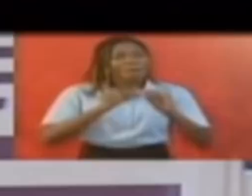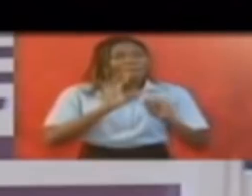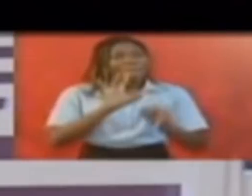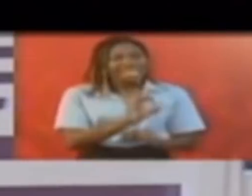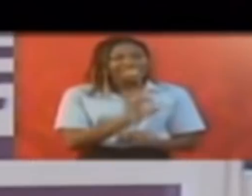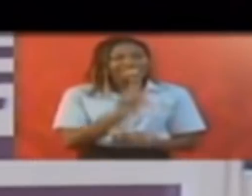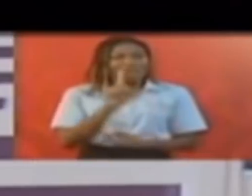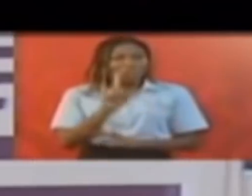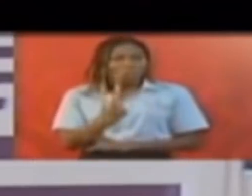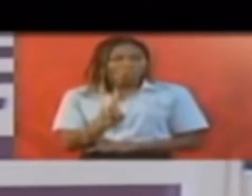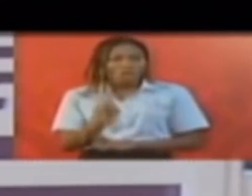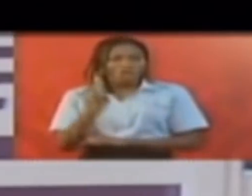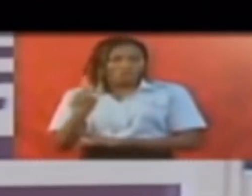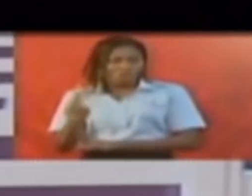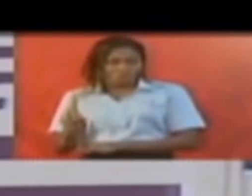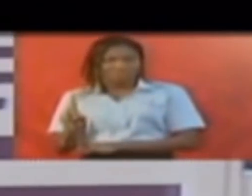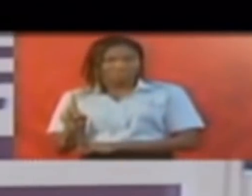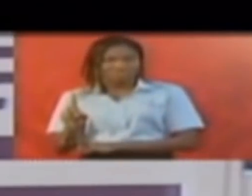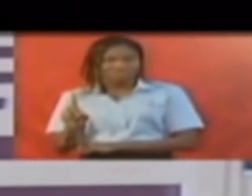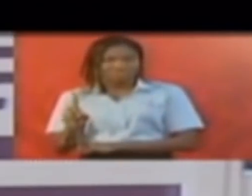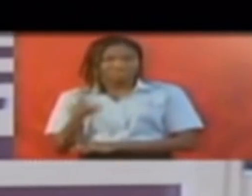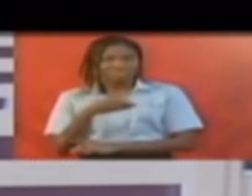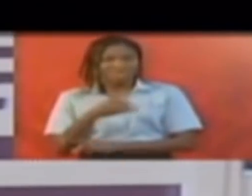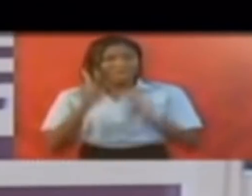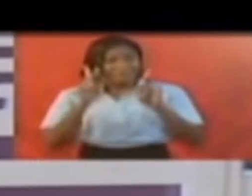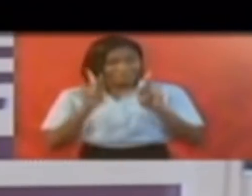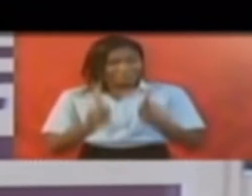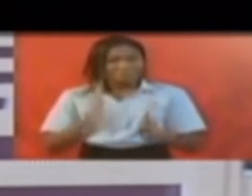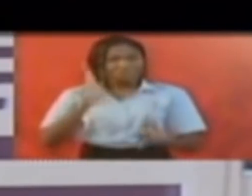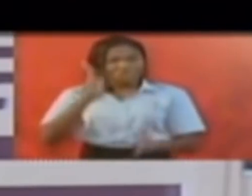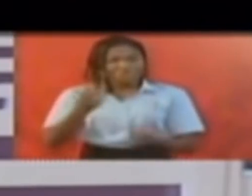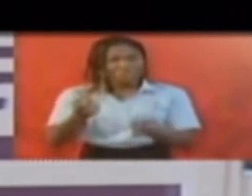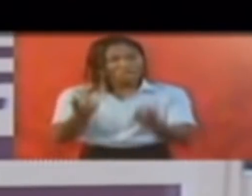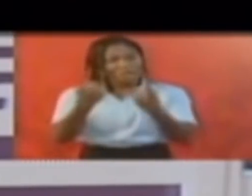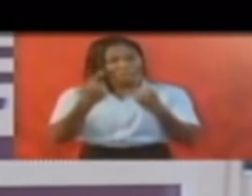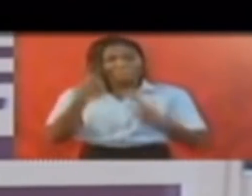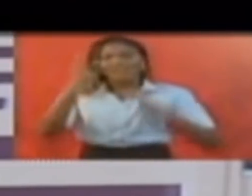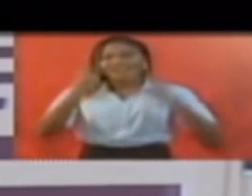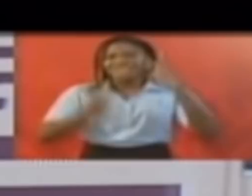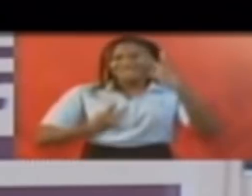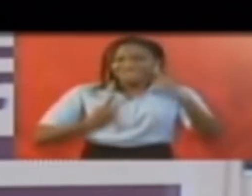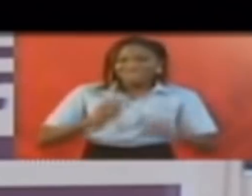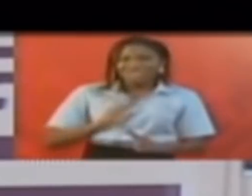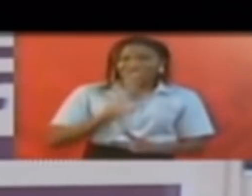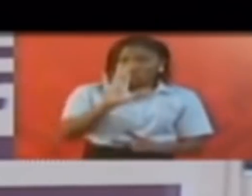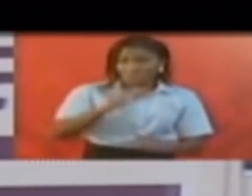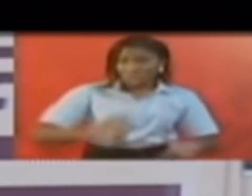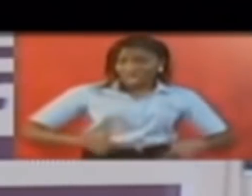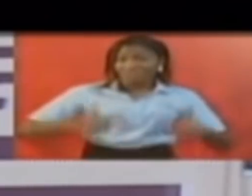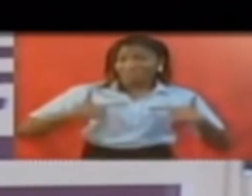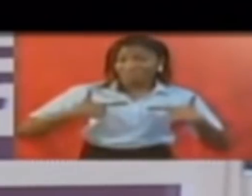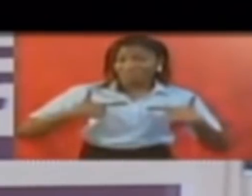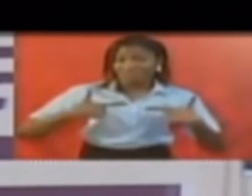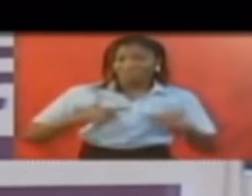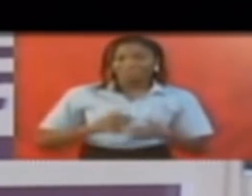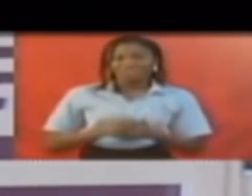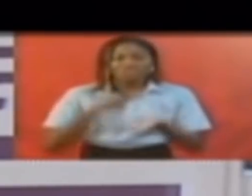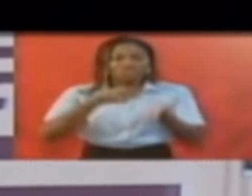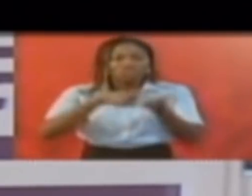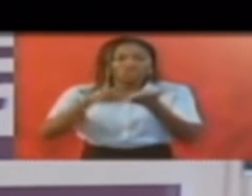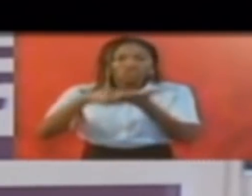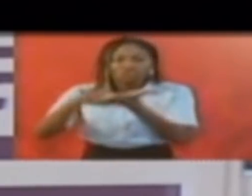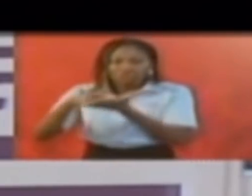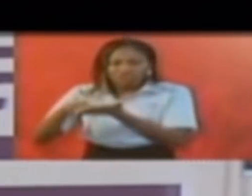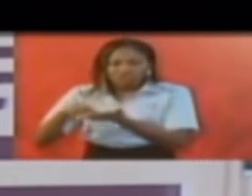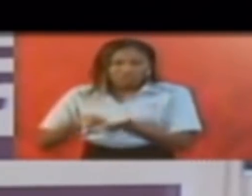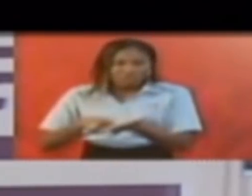The GMRTT personnel will visit your home to make an assessment. Sometimes they will visit, they will make an assessment, and when they